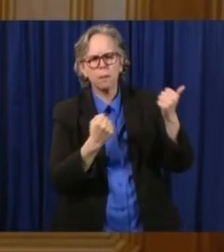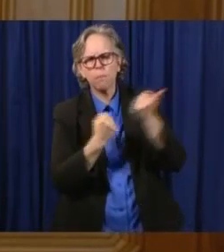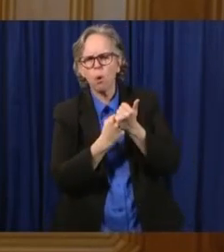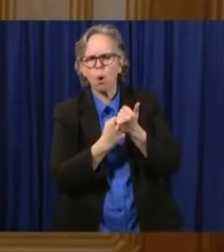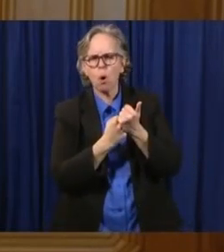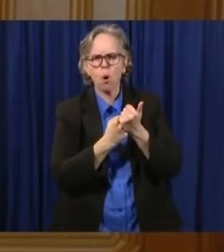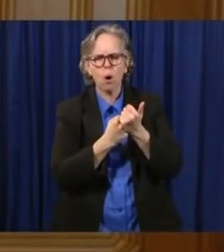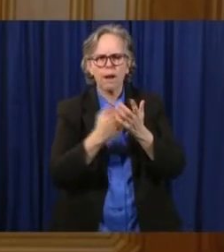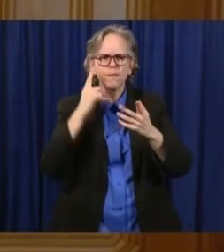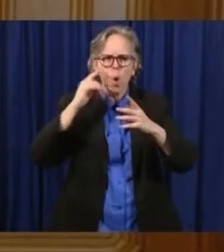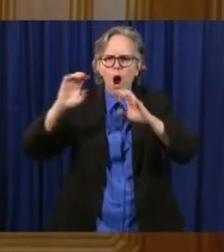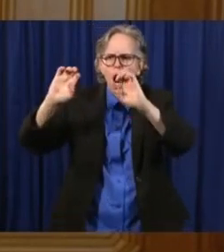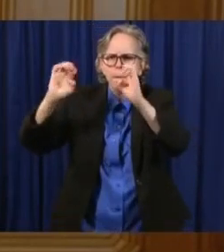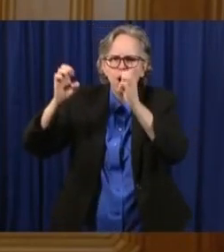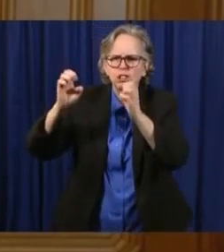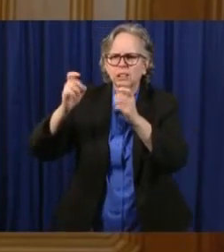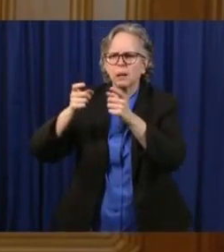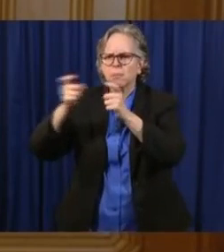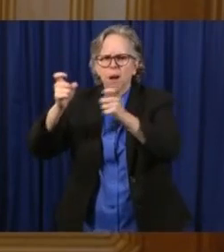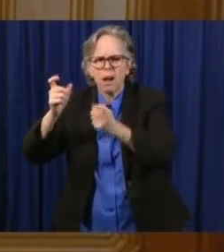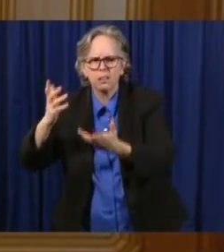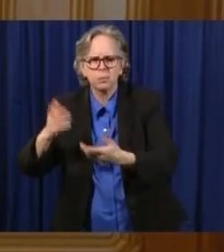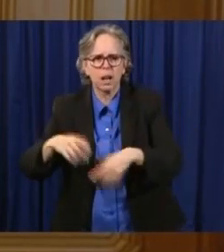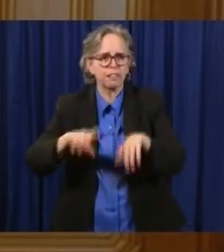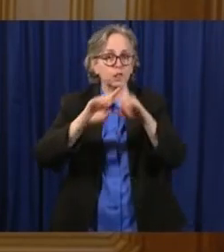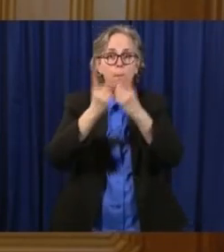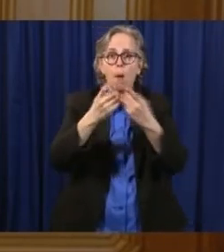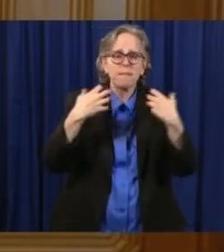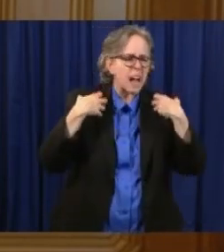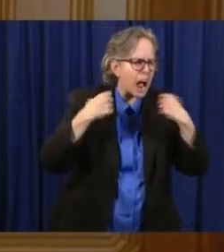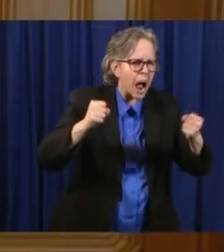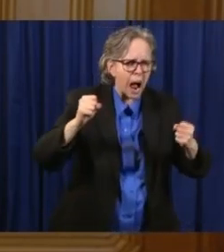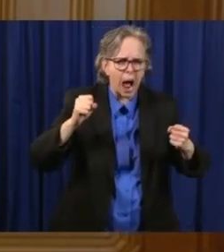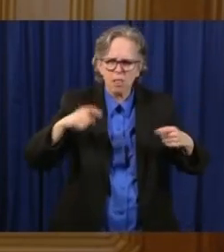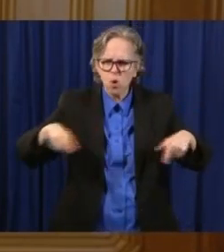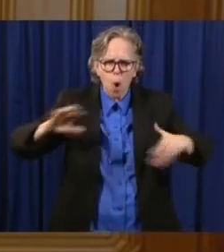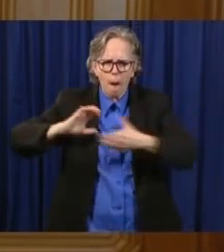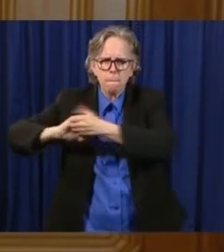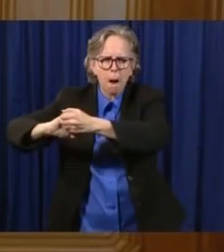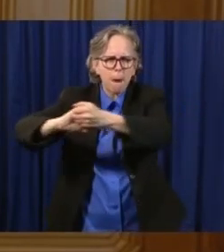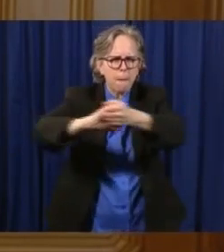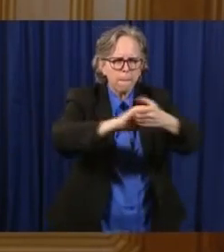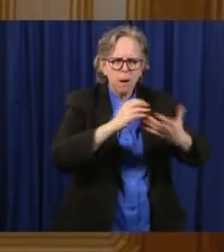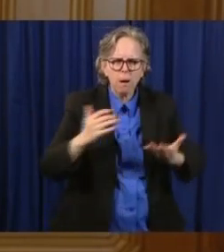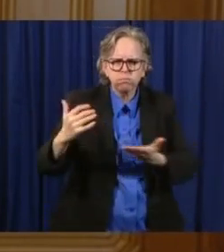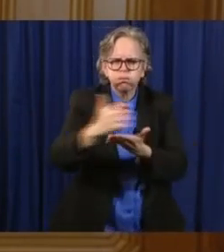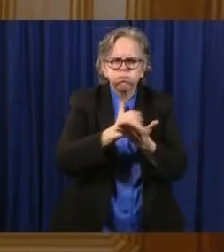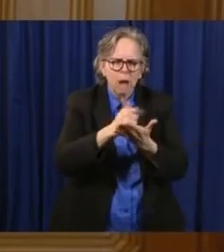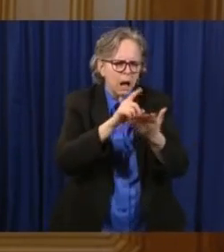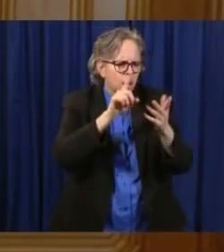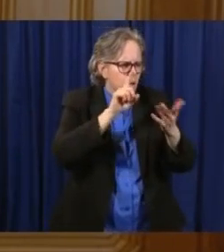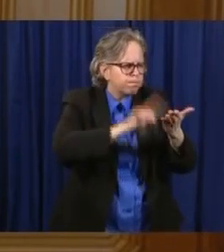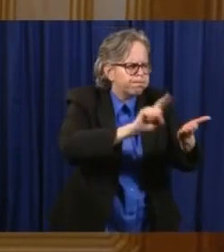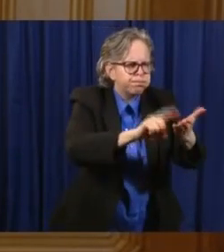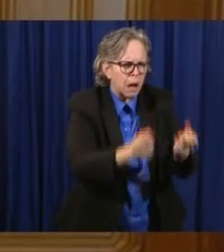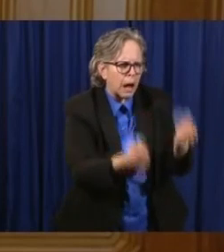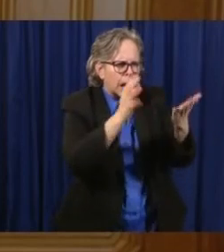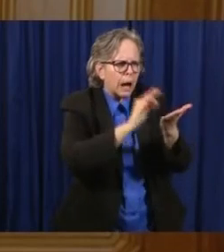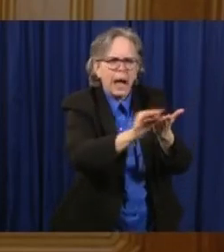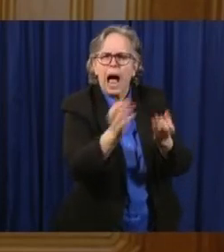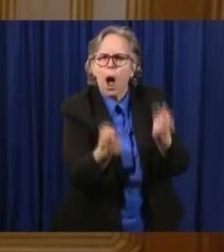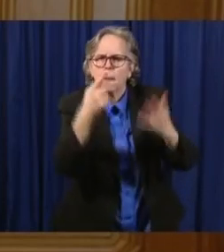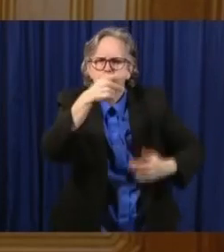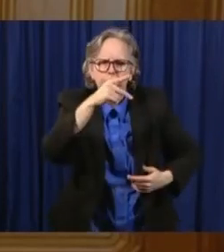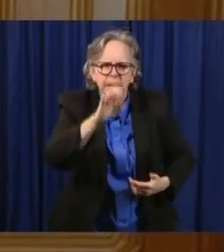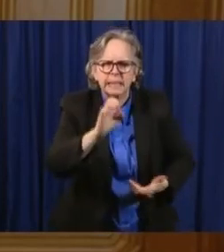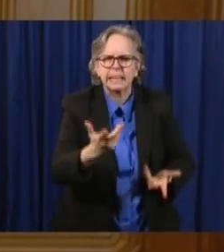Department of Health to collect and take the inventory, store, and package the personal protection equipment for redistribution across the